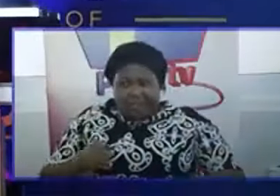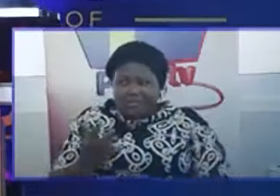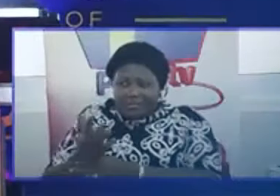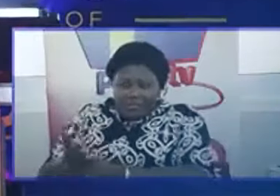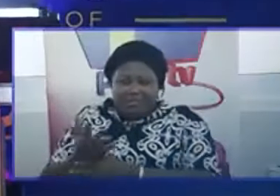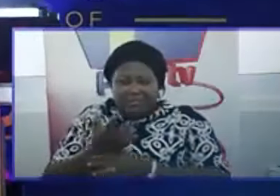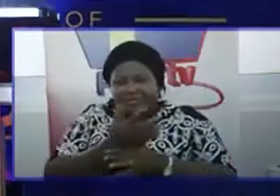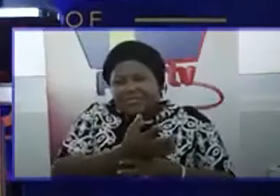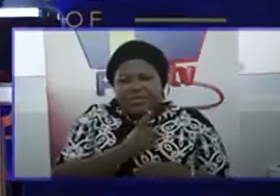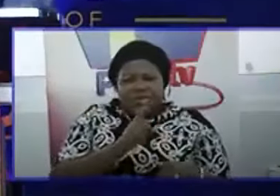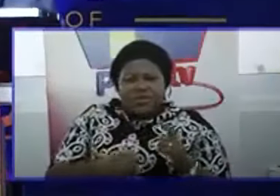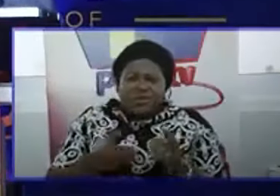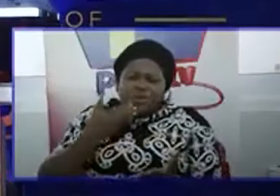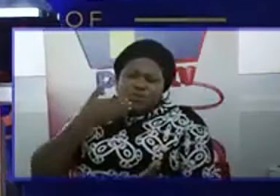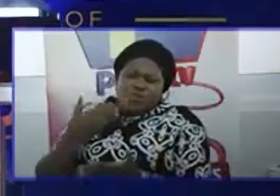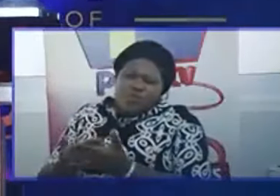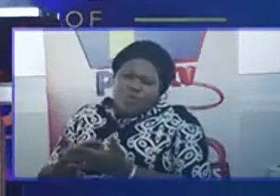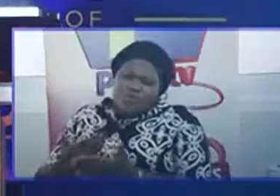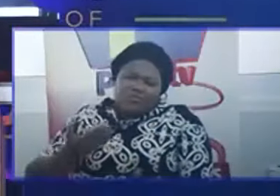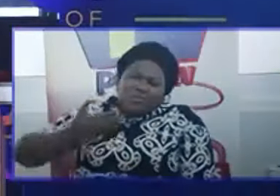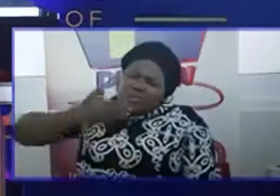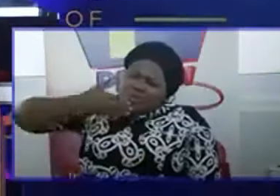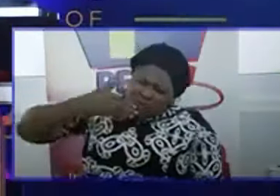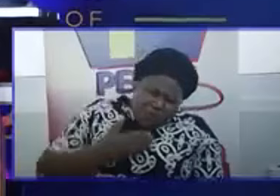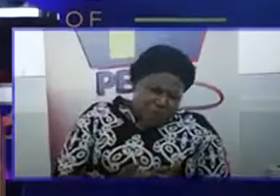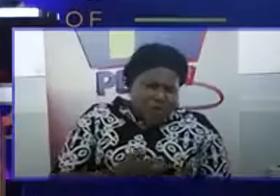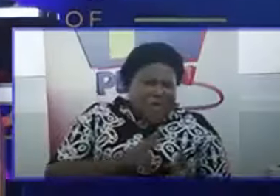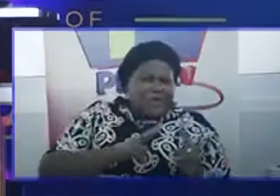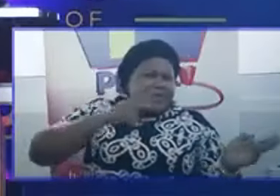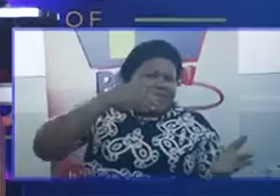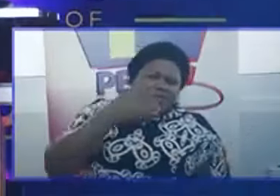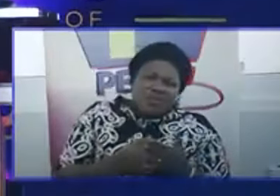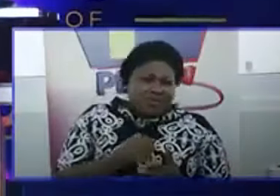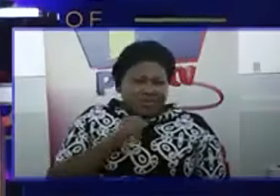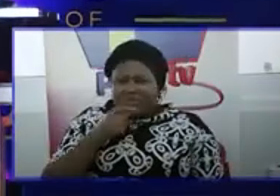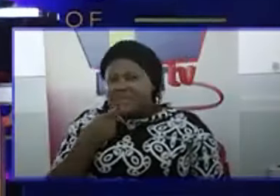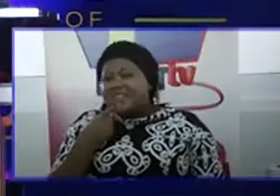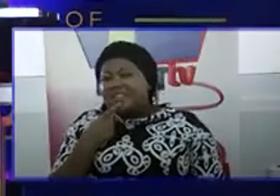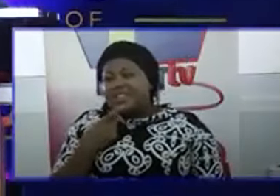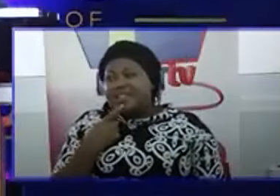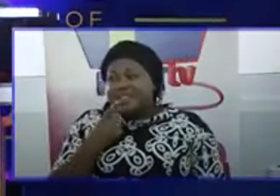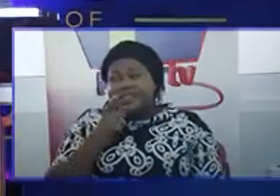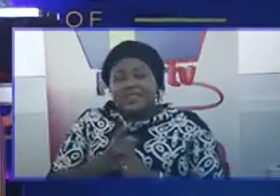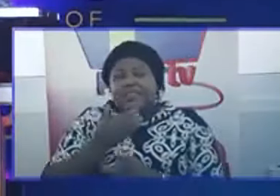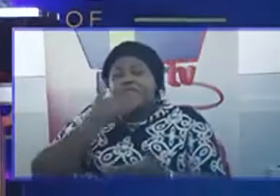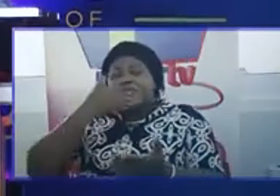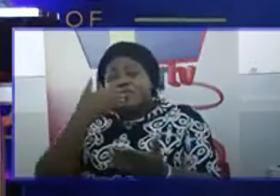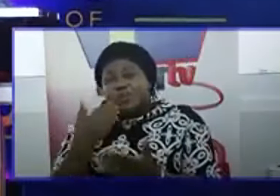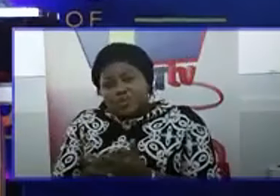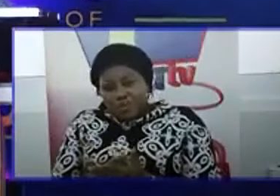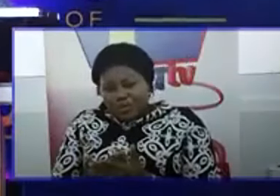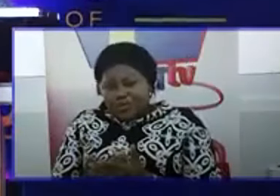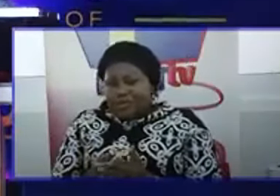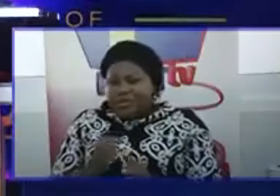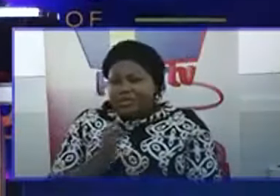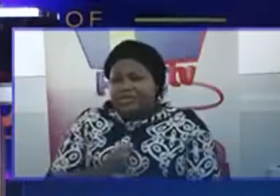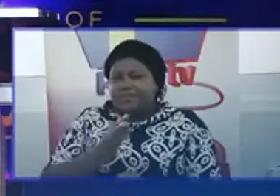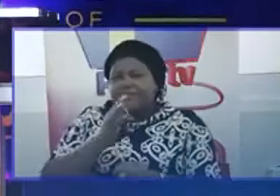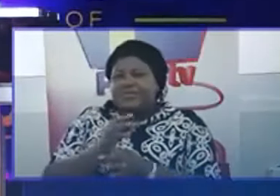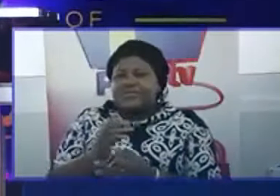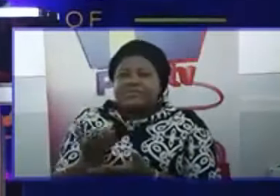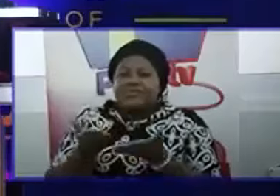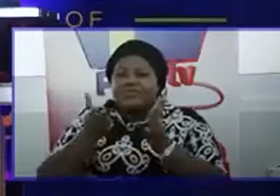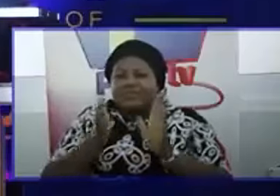good, excellent. No, it was good, faithful servant. That is what your master gave you, and that